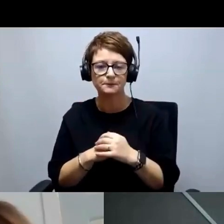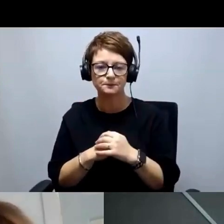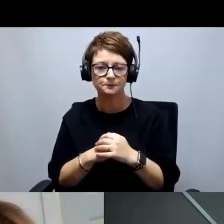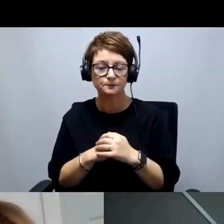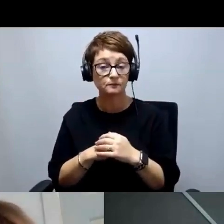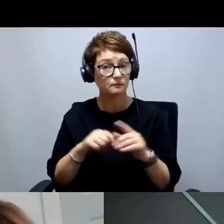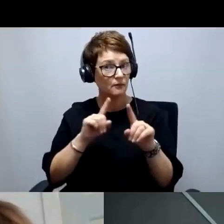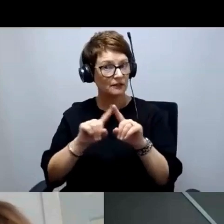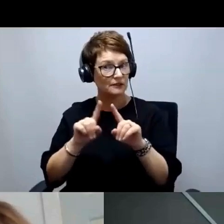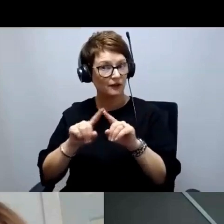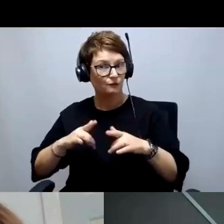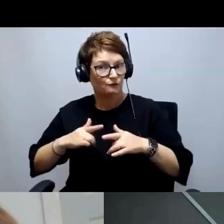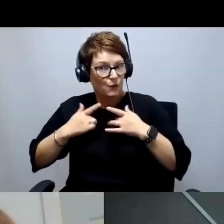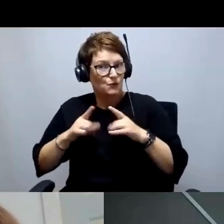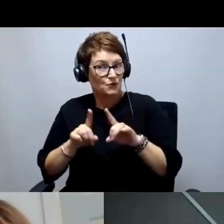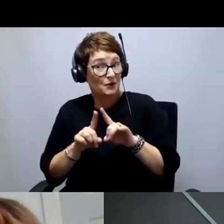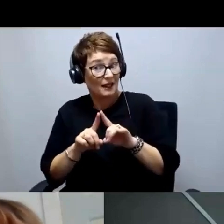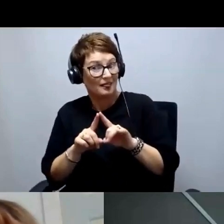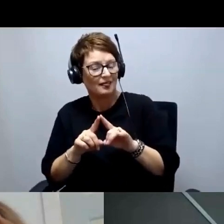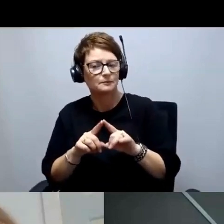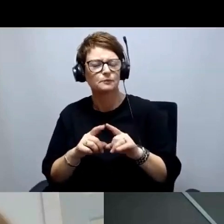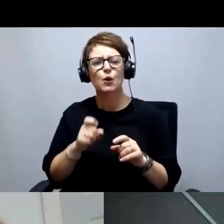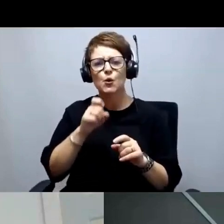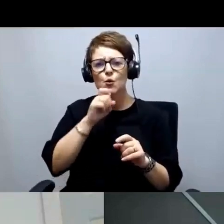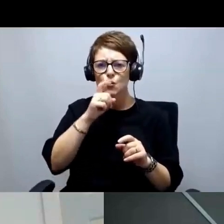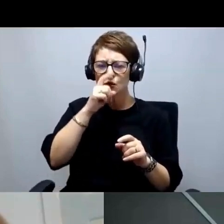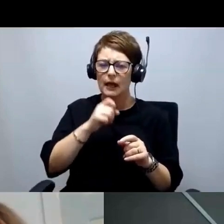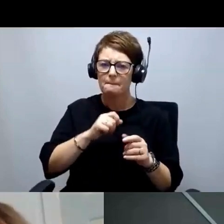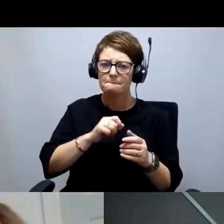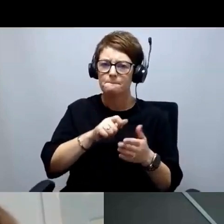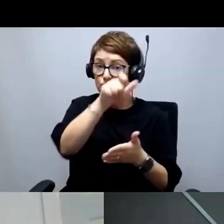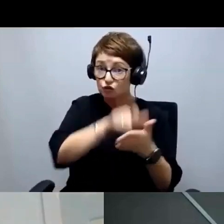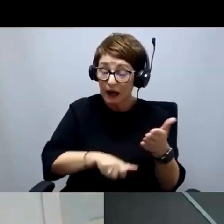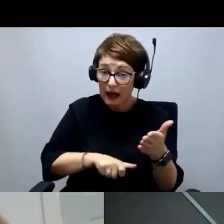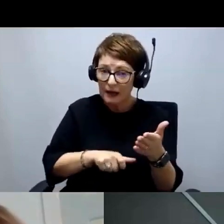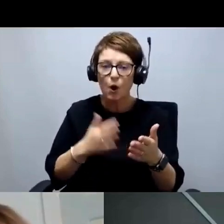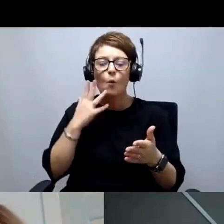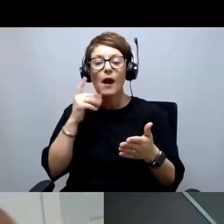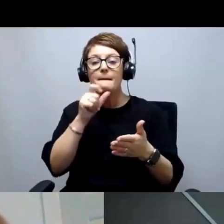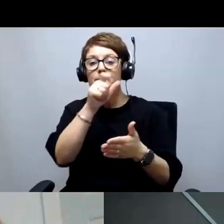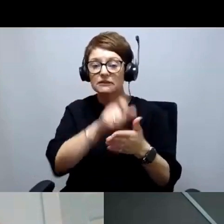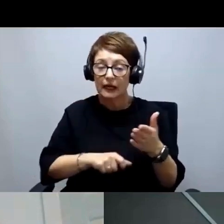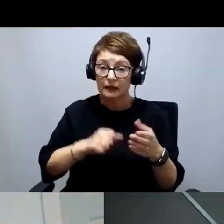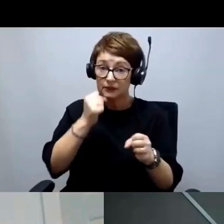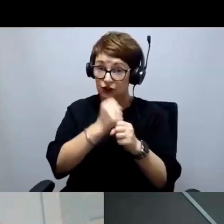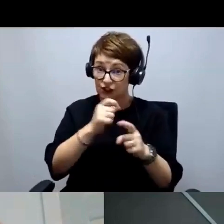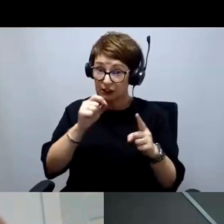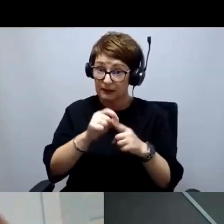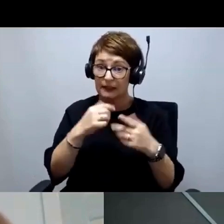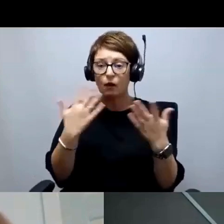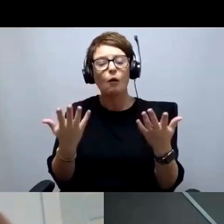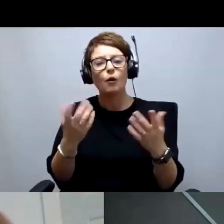different views around testosterone, who can prescribe it, when it should be prescribed, can the GPs do it, and so